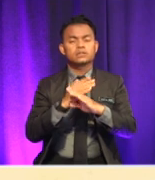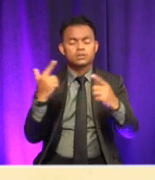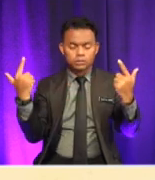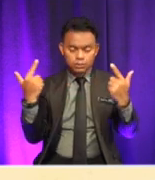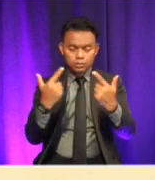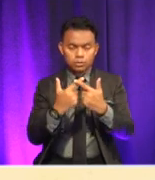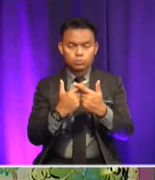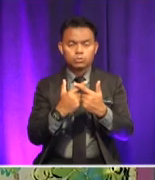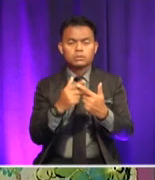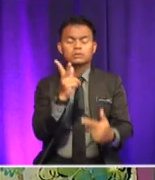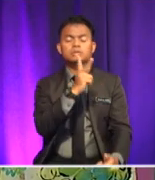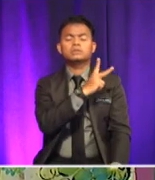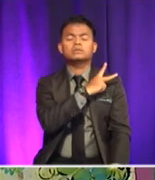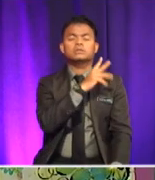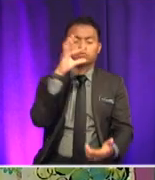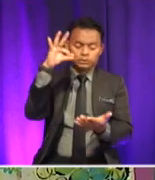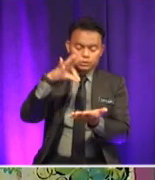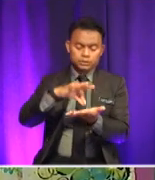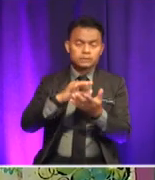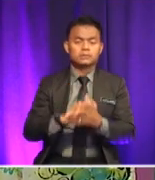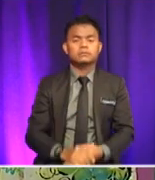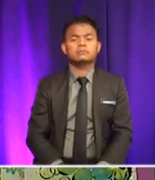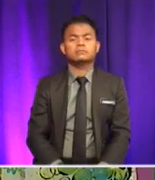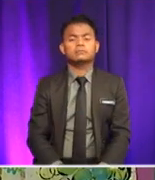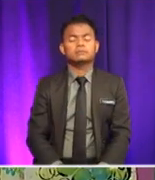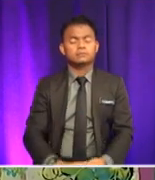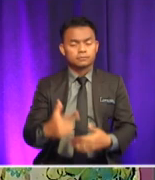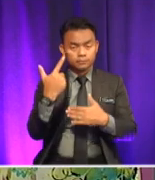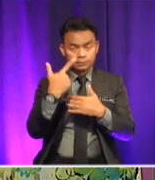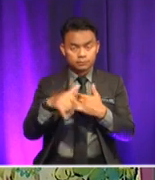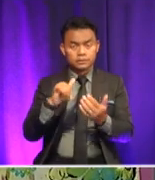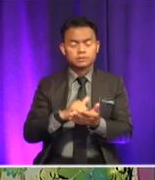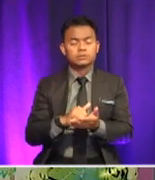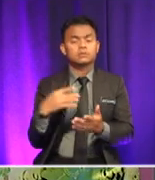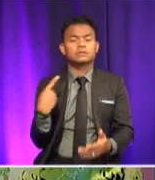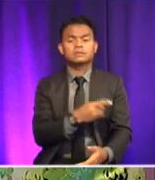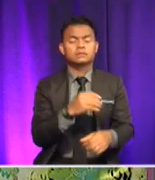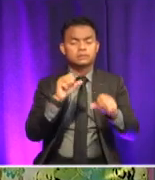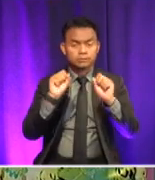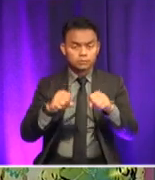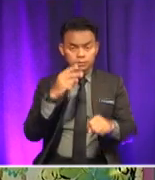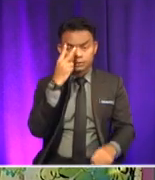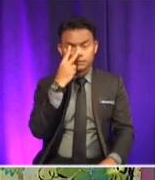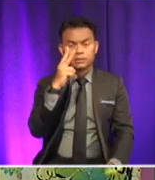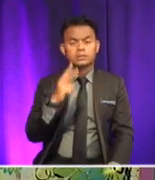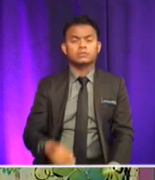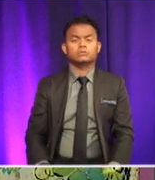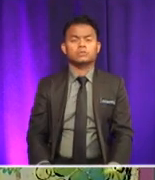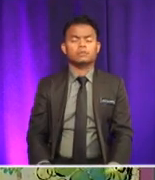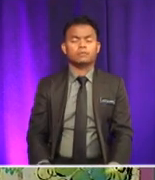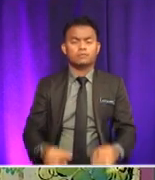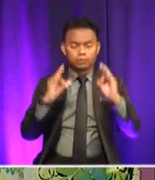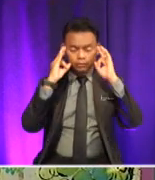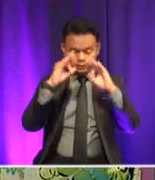like a dictator on that island. Then you can see her determination. Lani